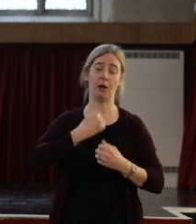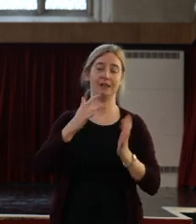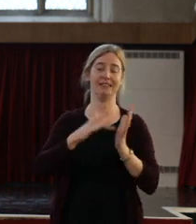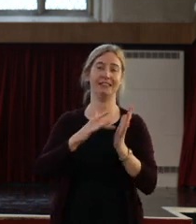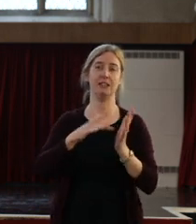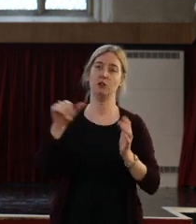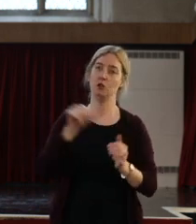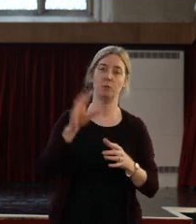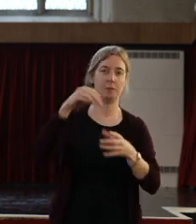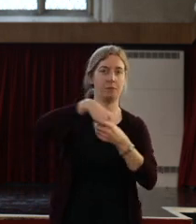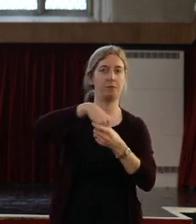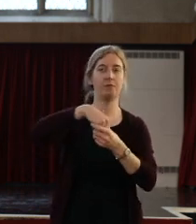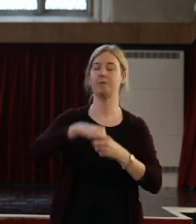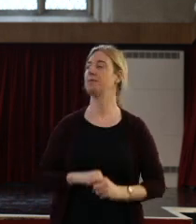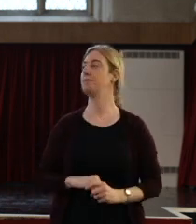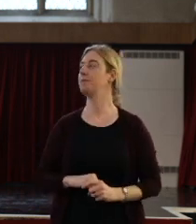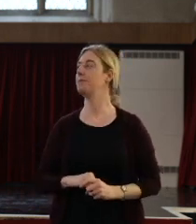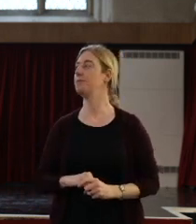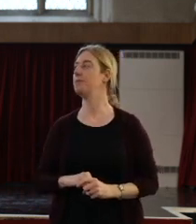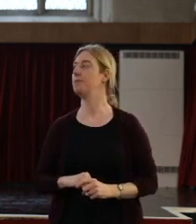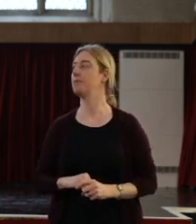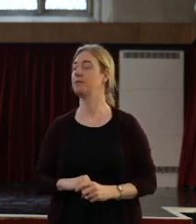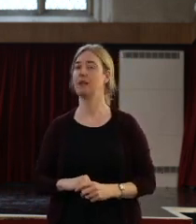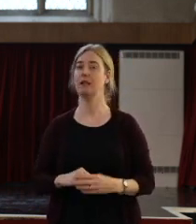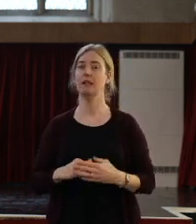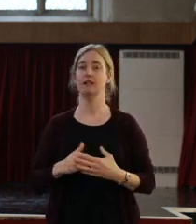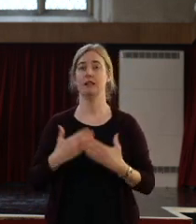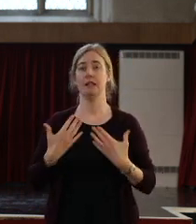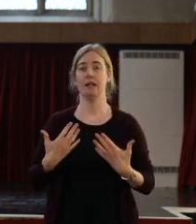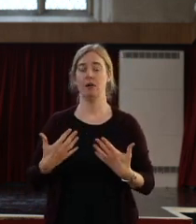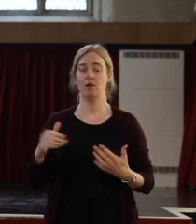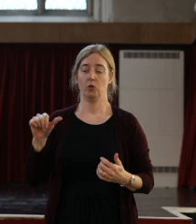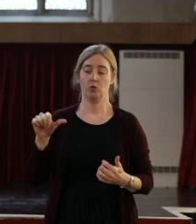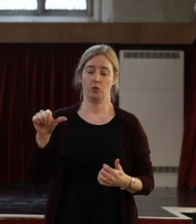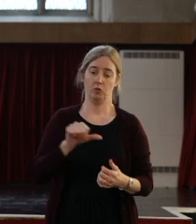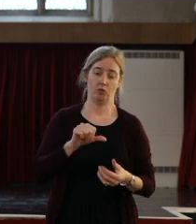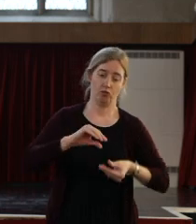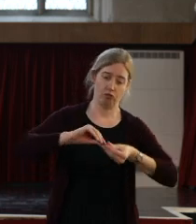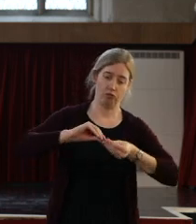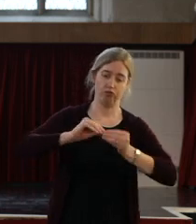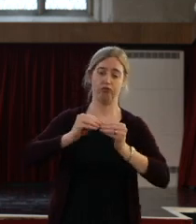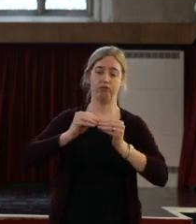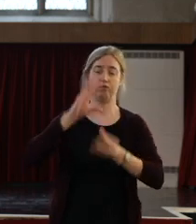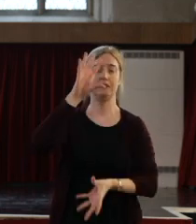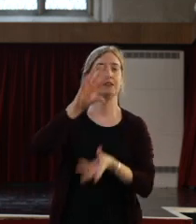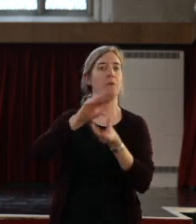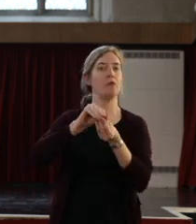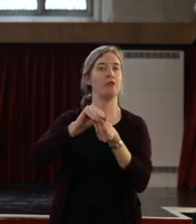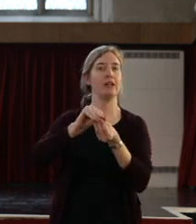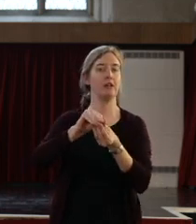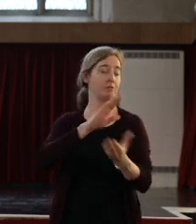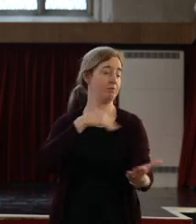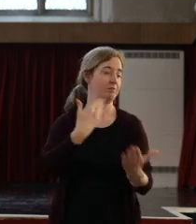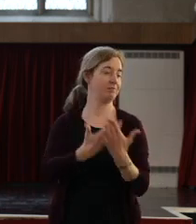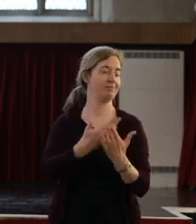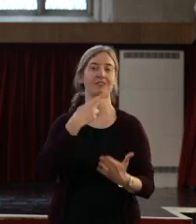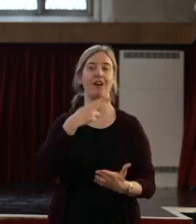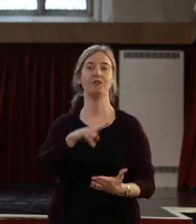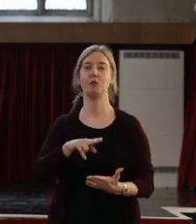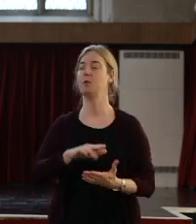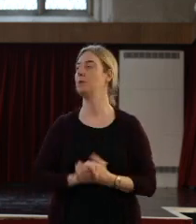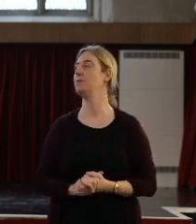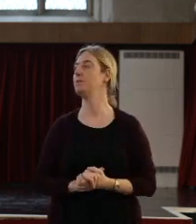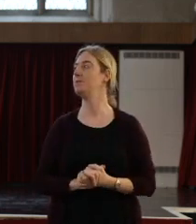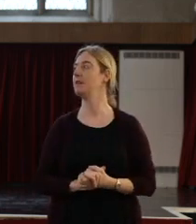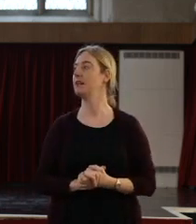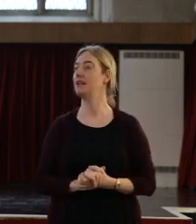that. It falls to me to try and drag some summary out of today, which is